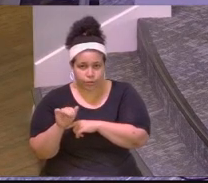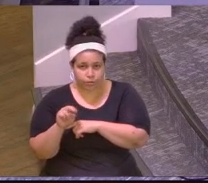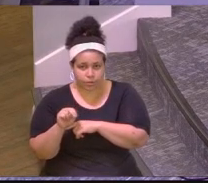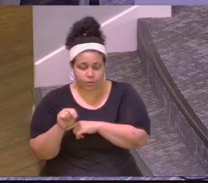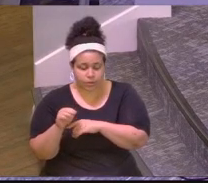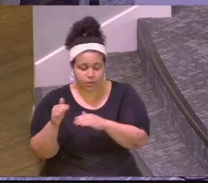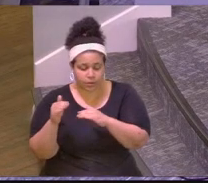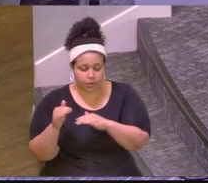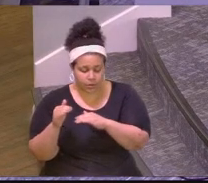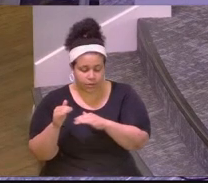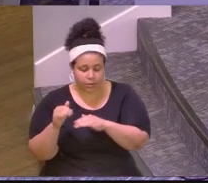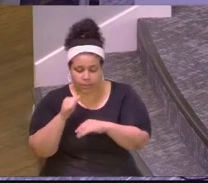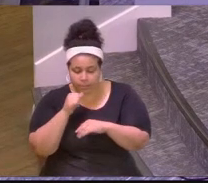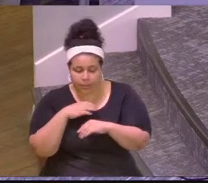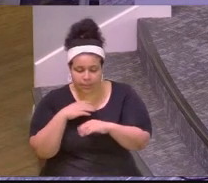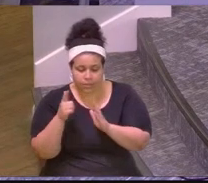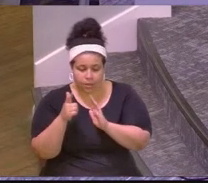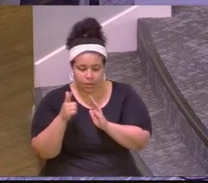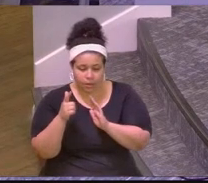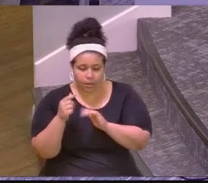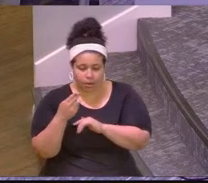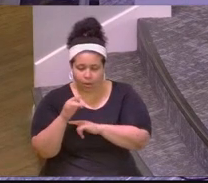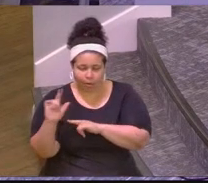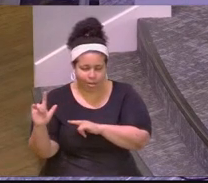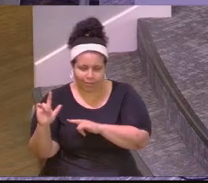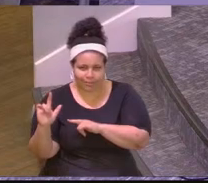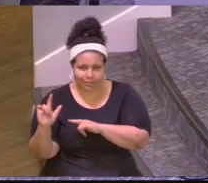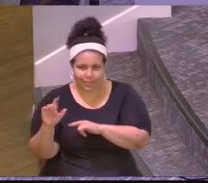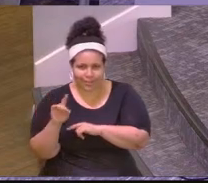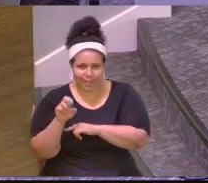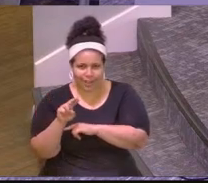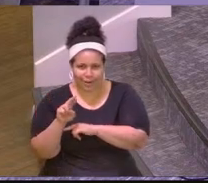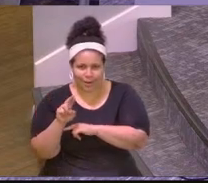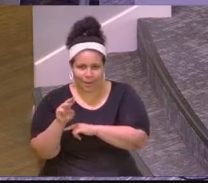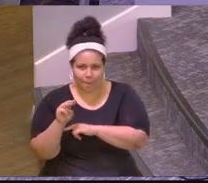Mrs. Hull? And Dr. Maddox?